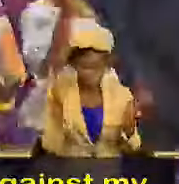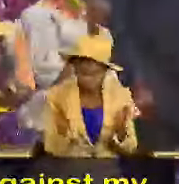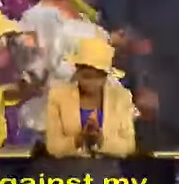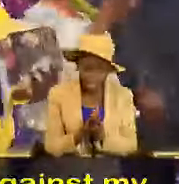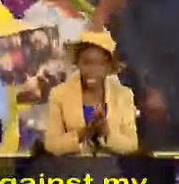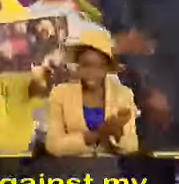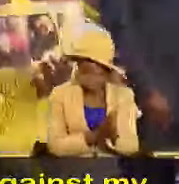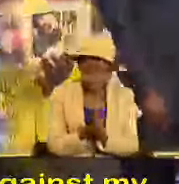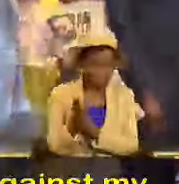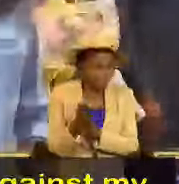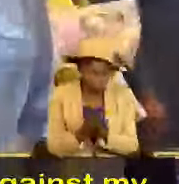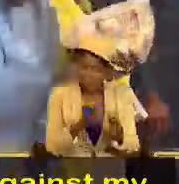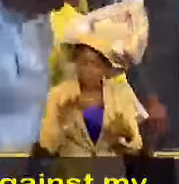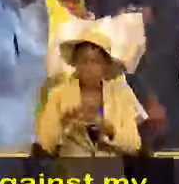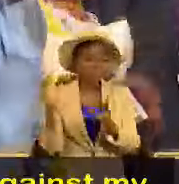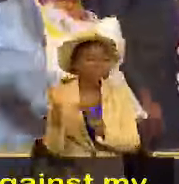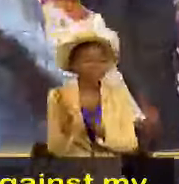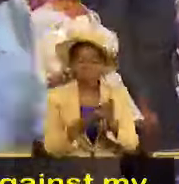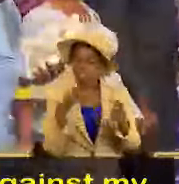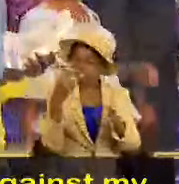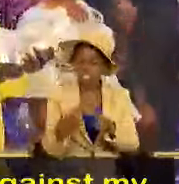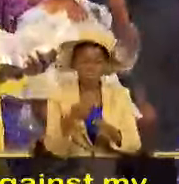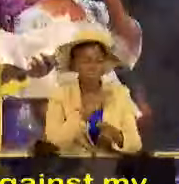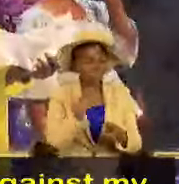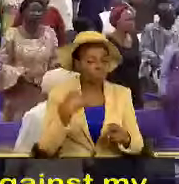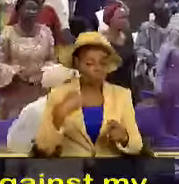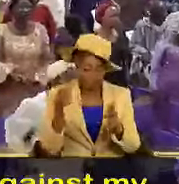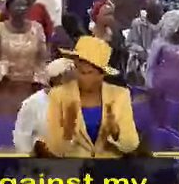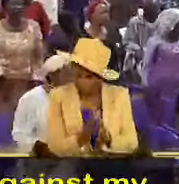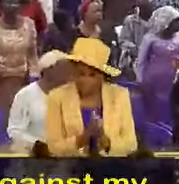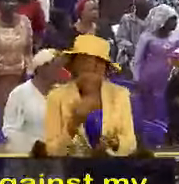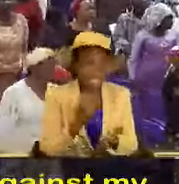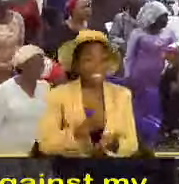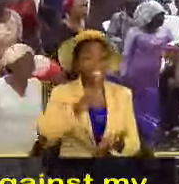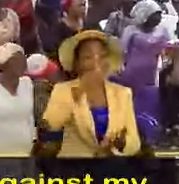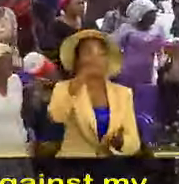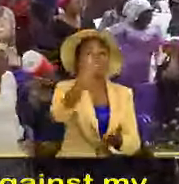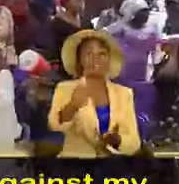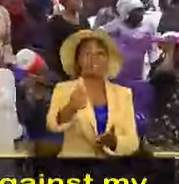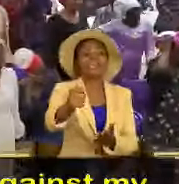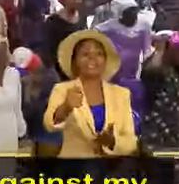Jesus in Jesus mighty name we